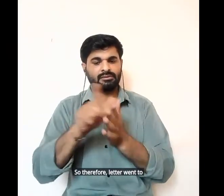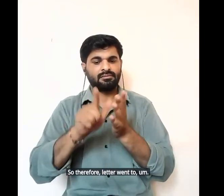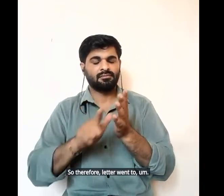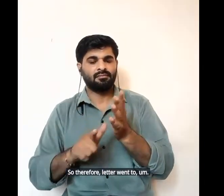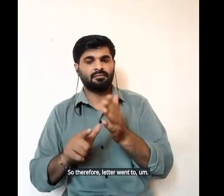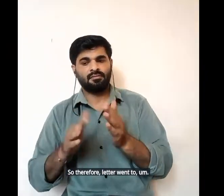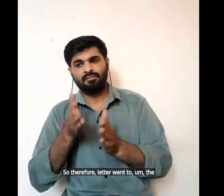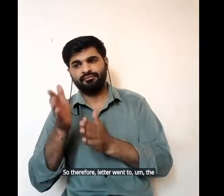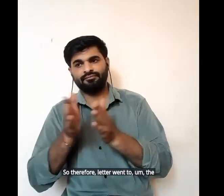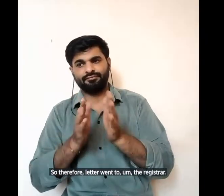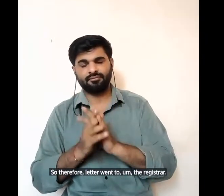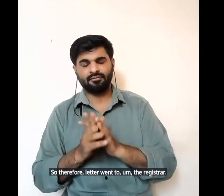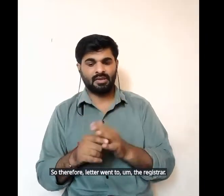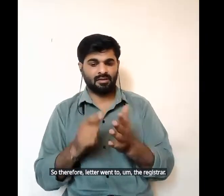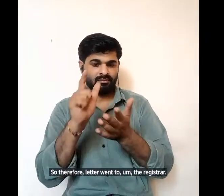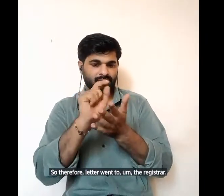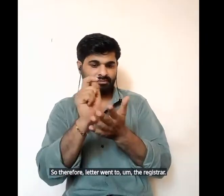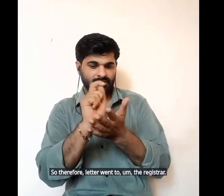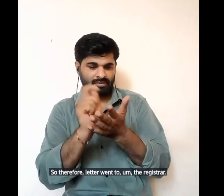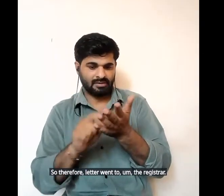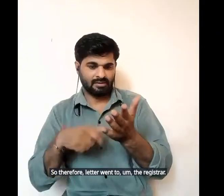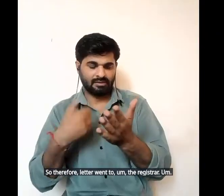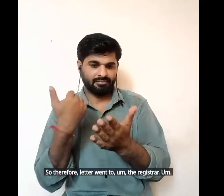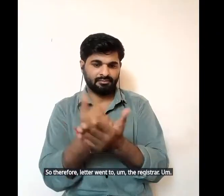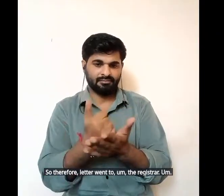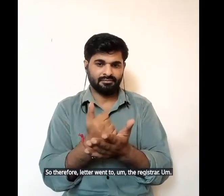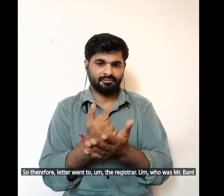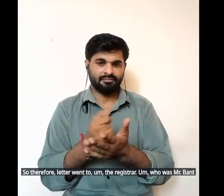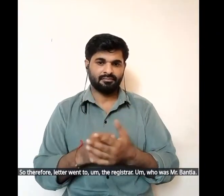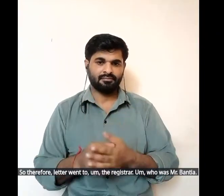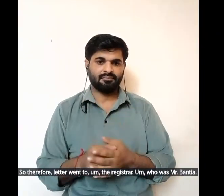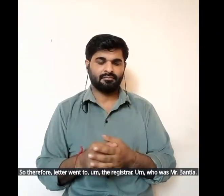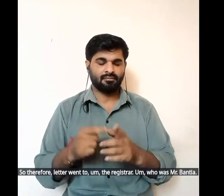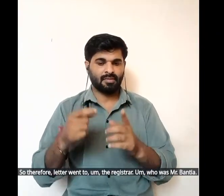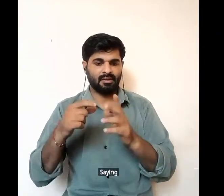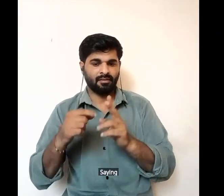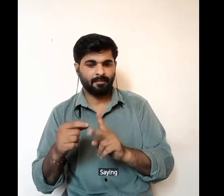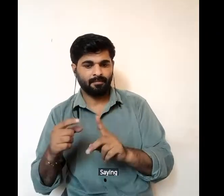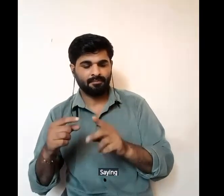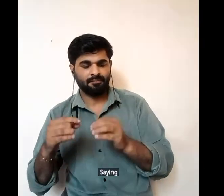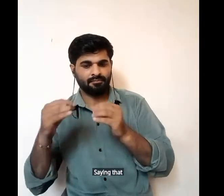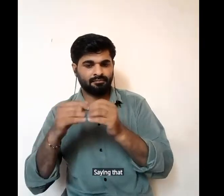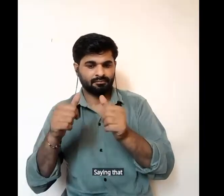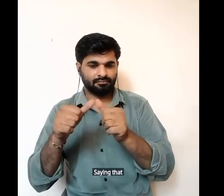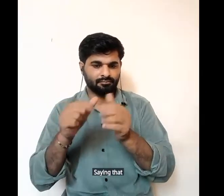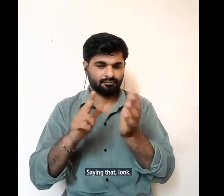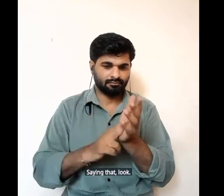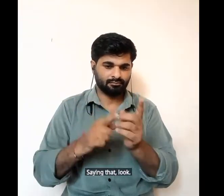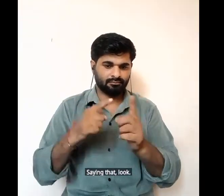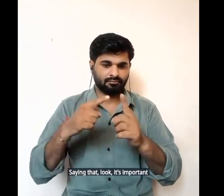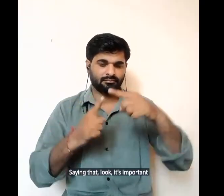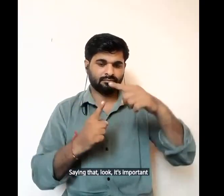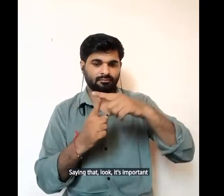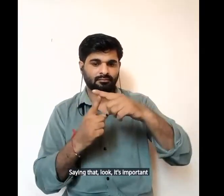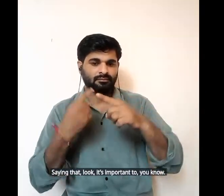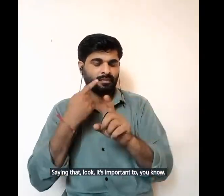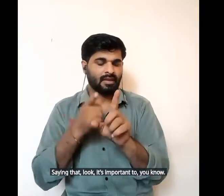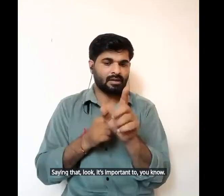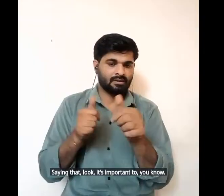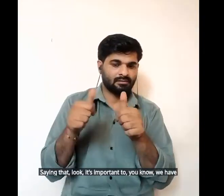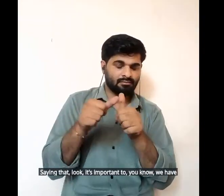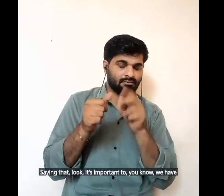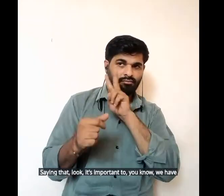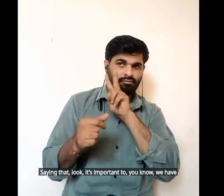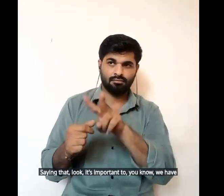the registrar, who was Mr. Bantia, saying that, look, it's important to, we have now